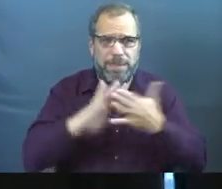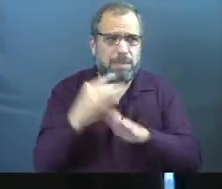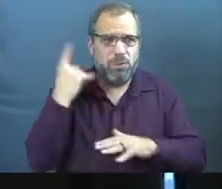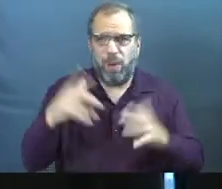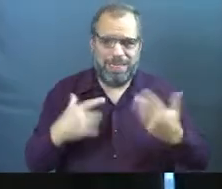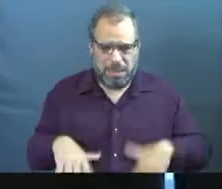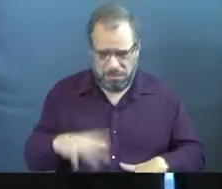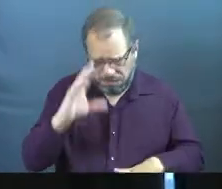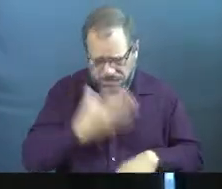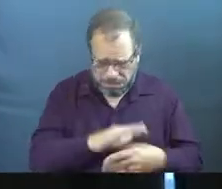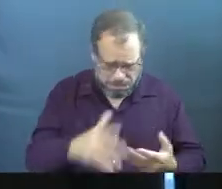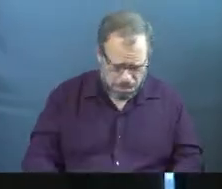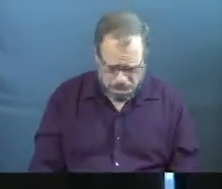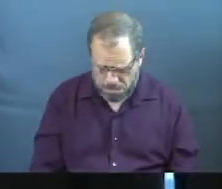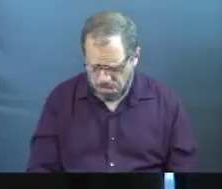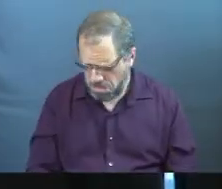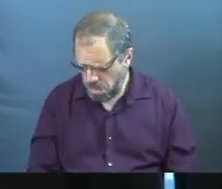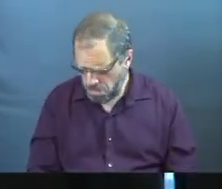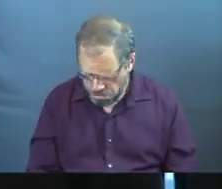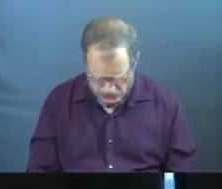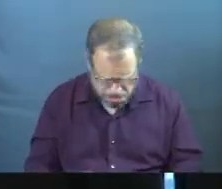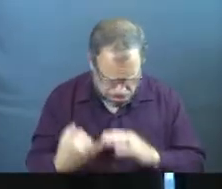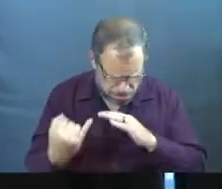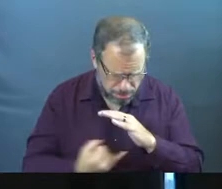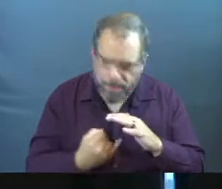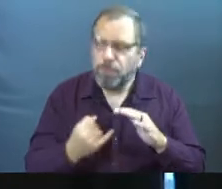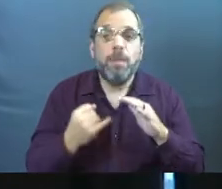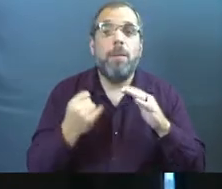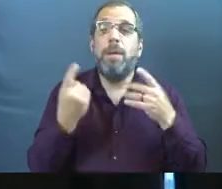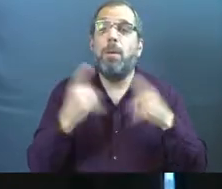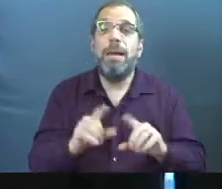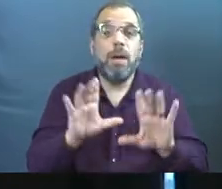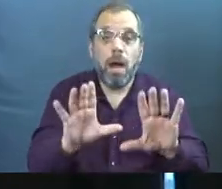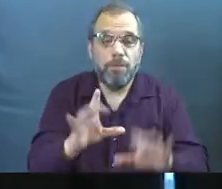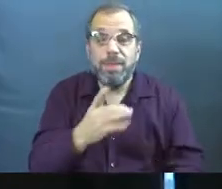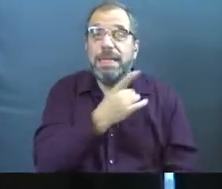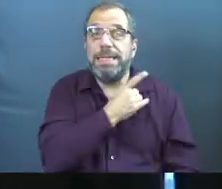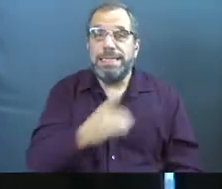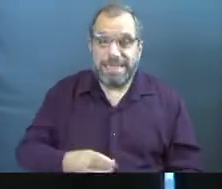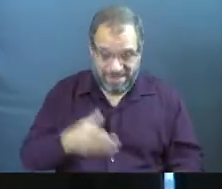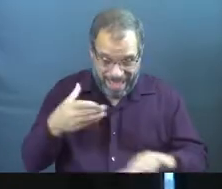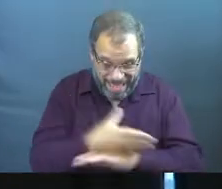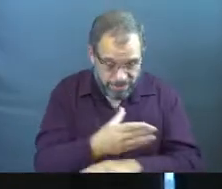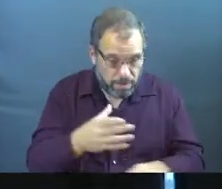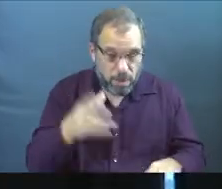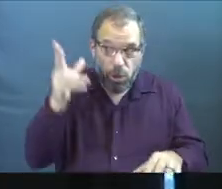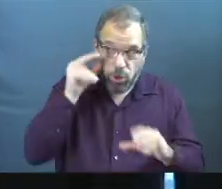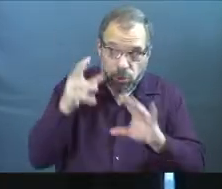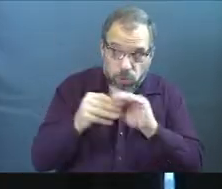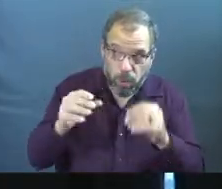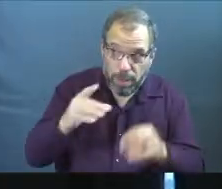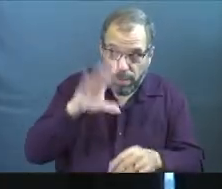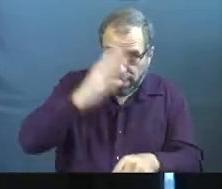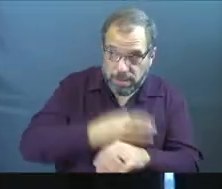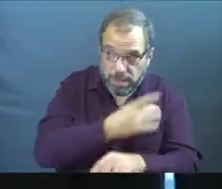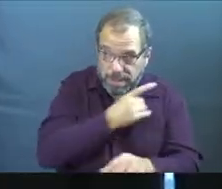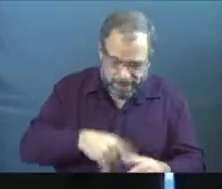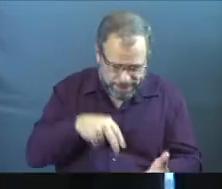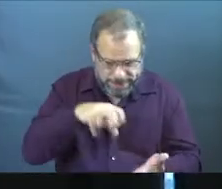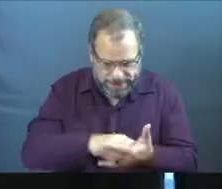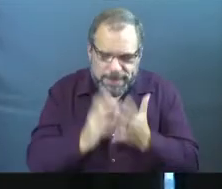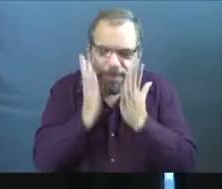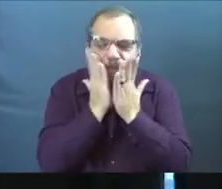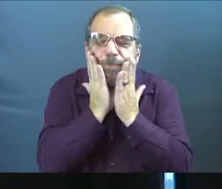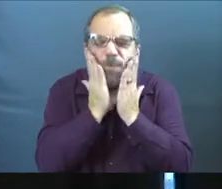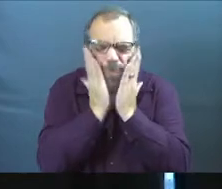You know what I mean? That his son didn't make it. And so what happens instead is David after he finds out his son has passed away, he gets up, he goes